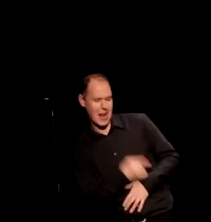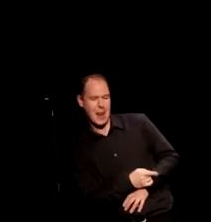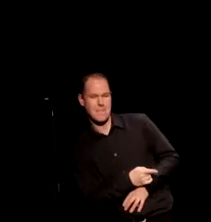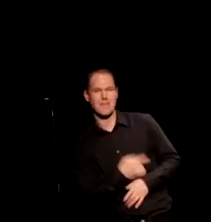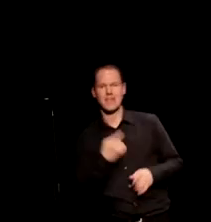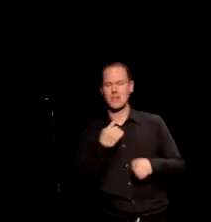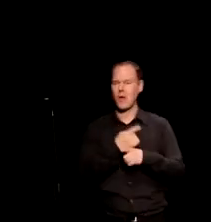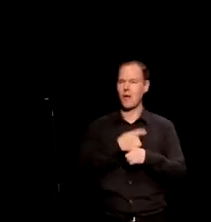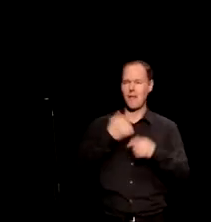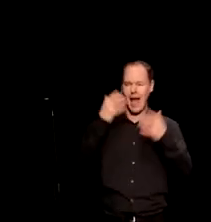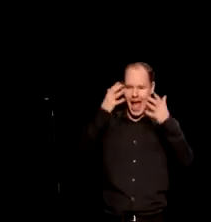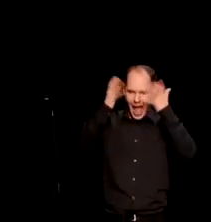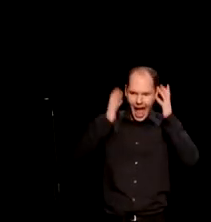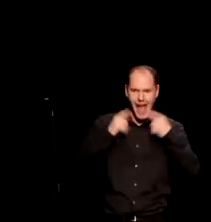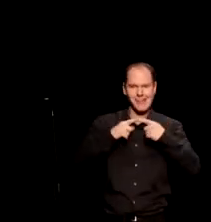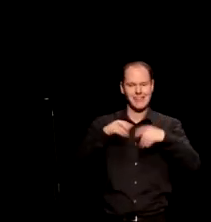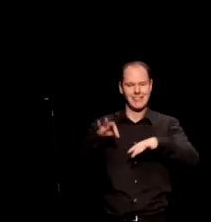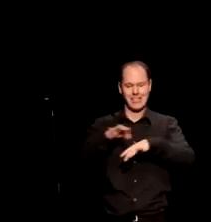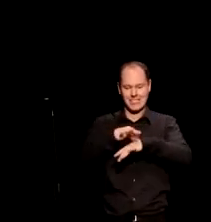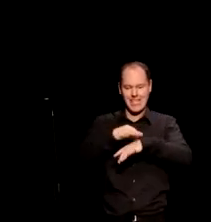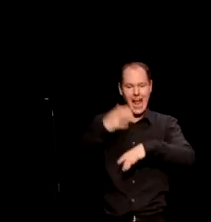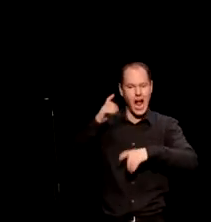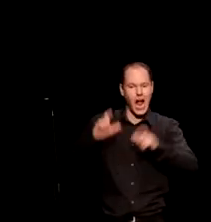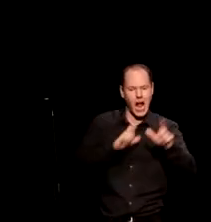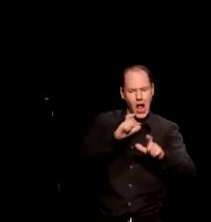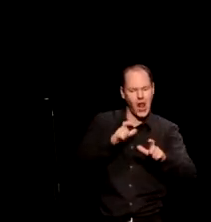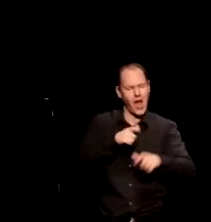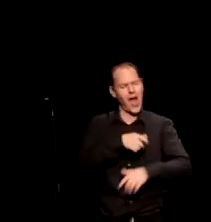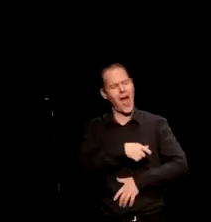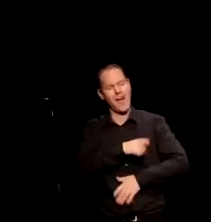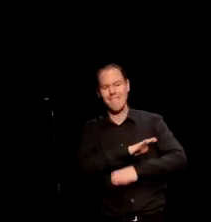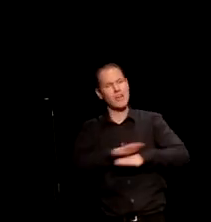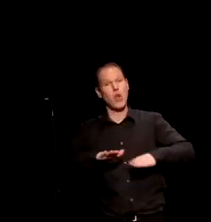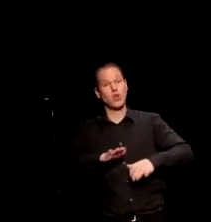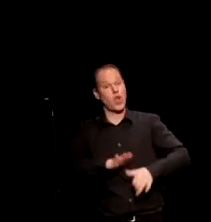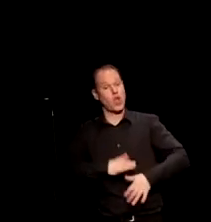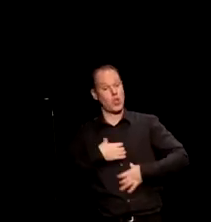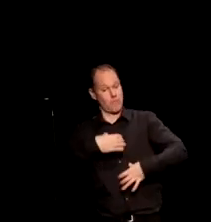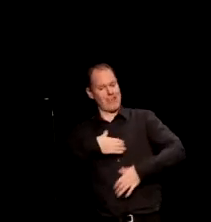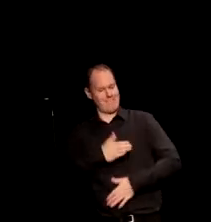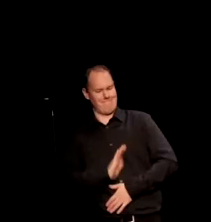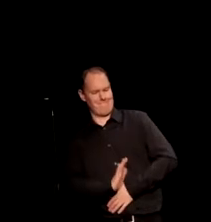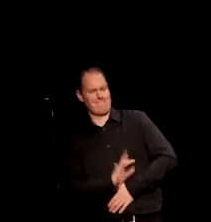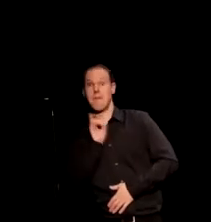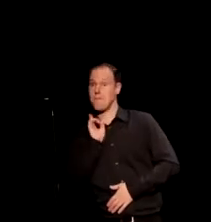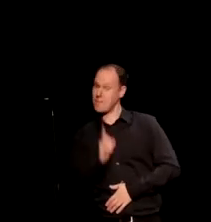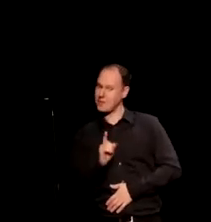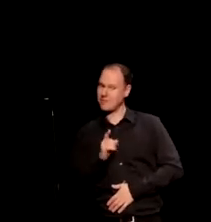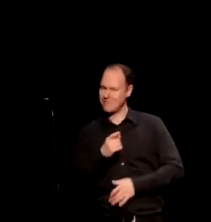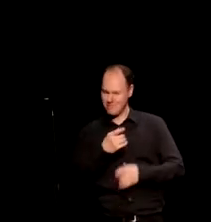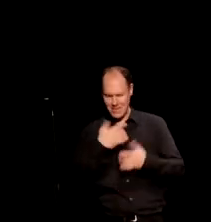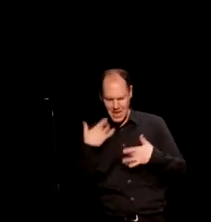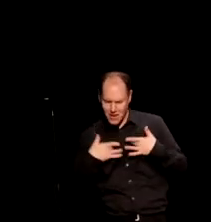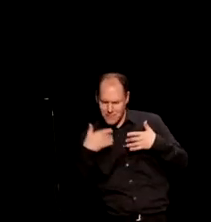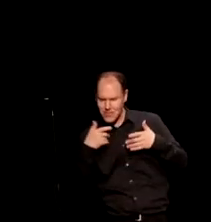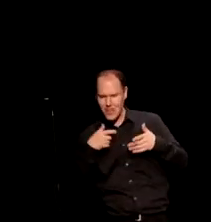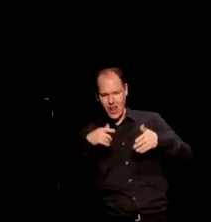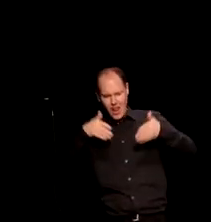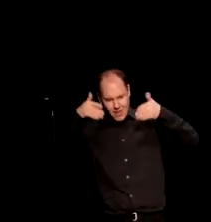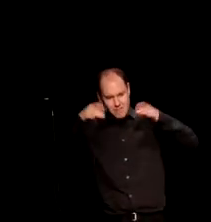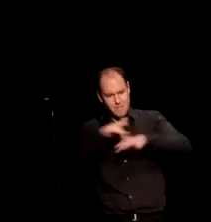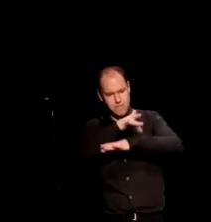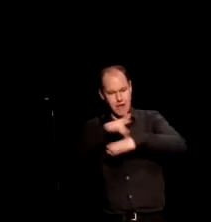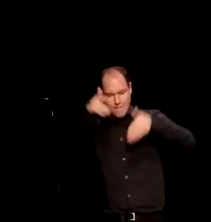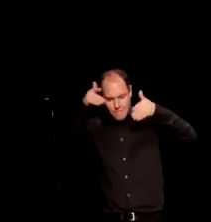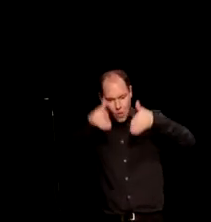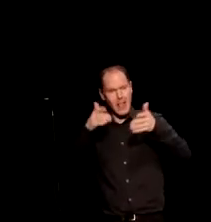skin colour. And the stuff around skin colour didn't surprise me in any way, shape or form, but the real focus on hair kind of did when it was so